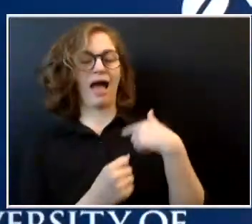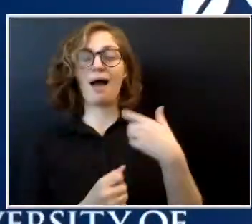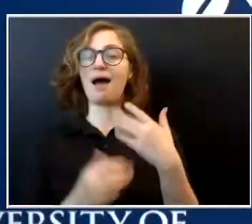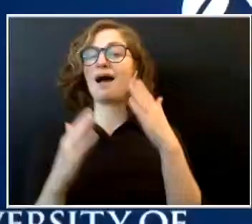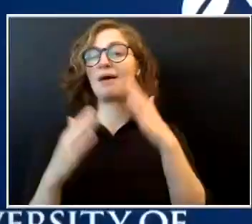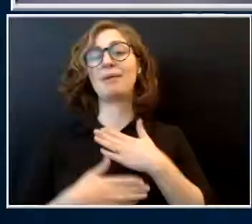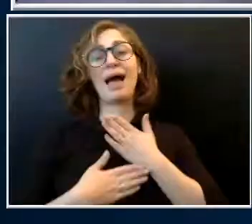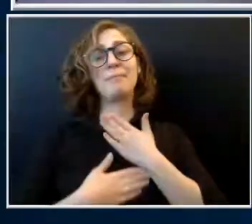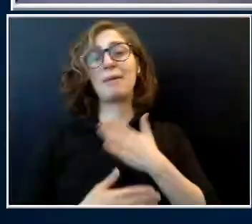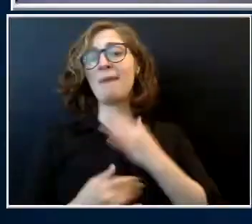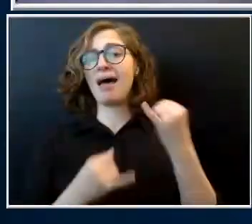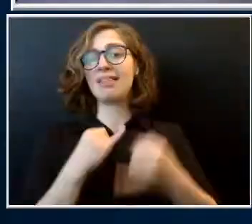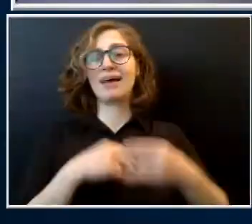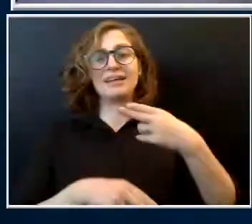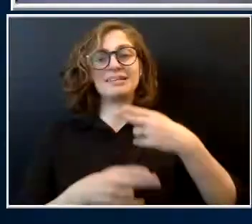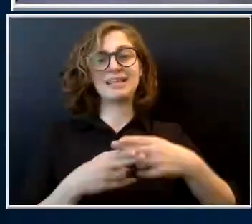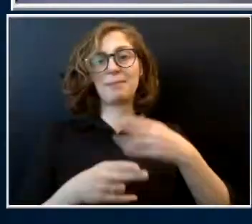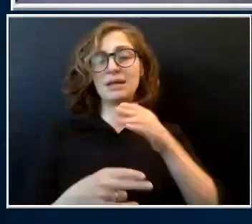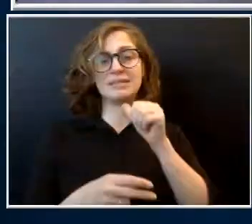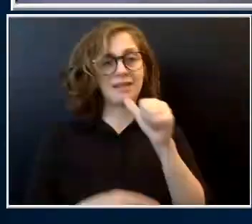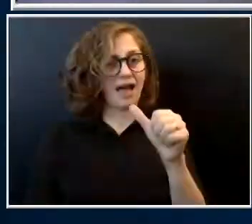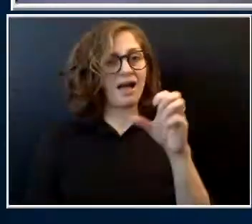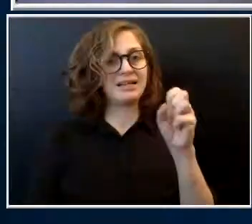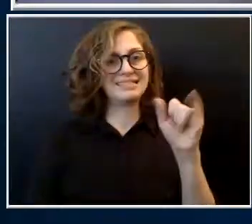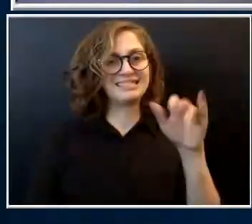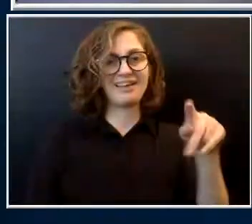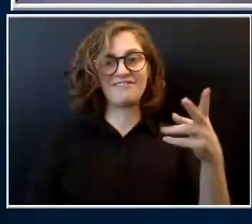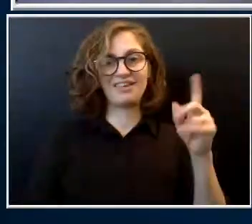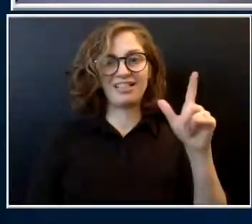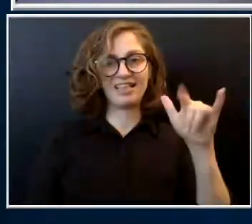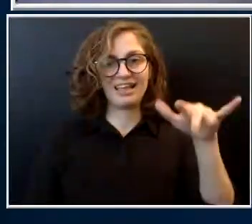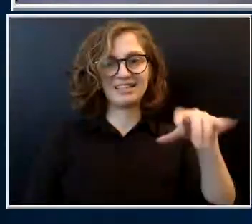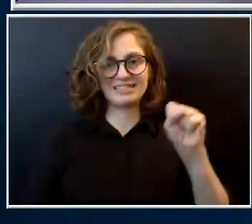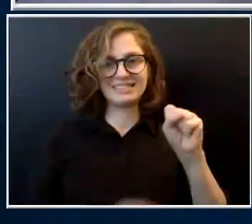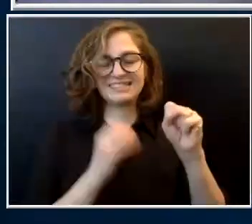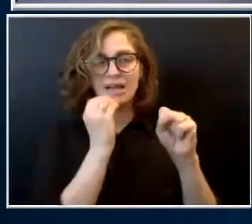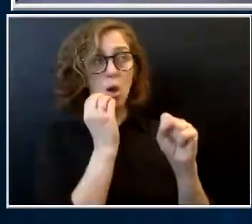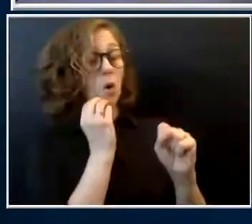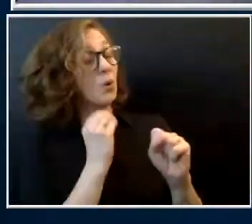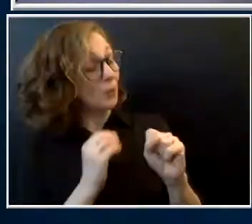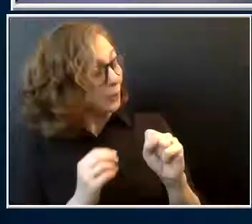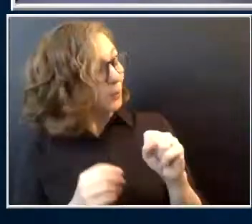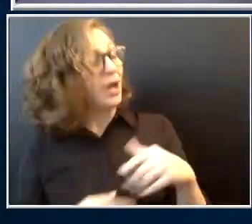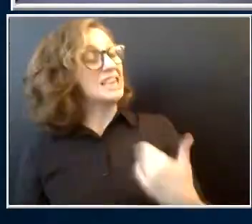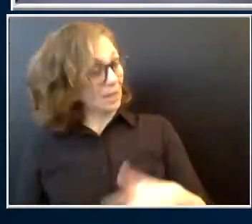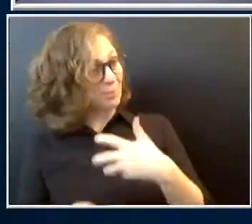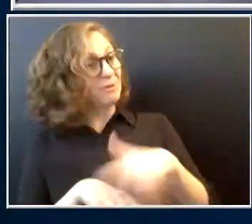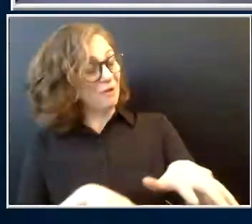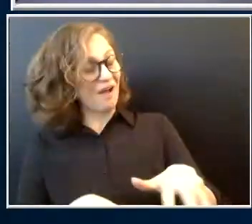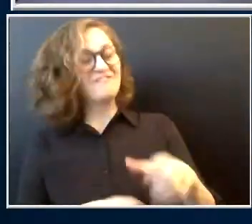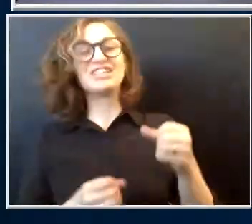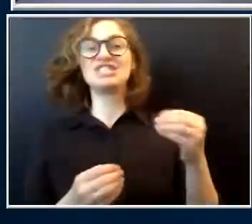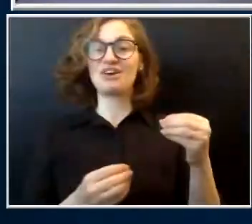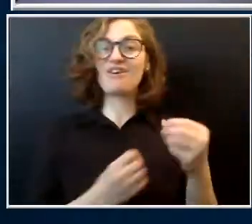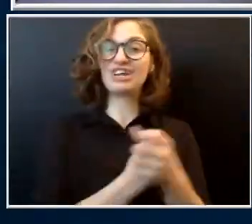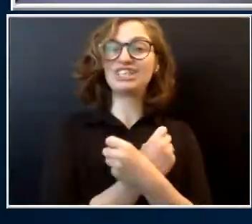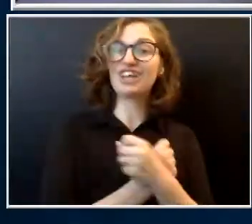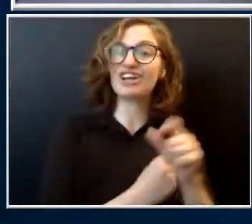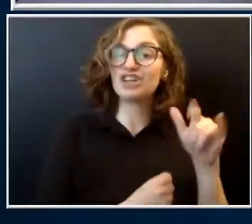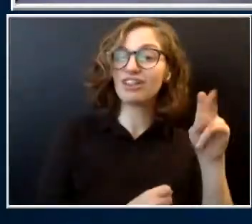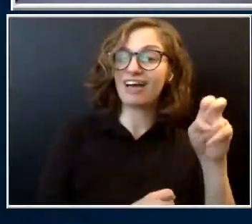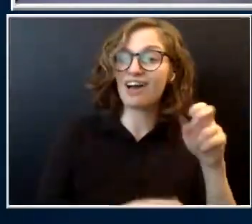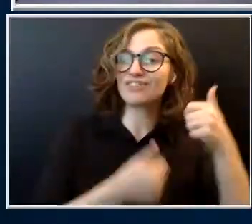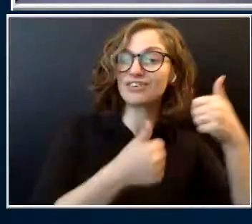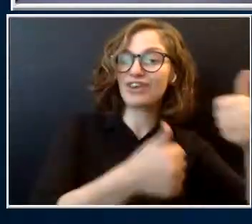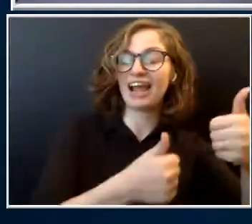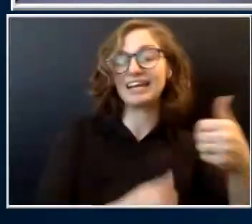flip sides to those last names that would too. be a rough Right? last Some are name. good, like Dr. Love. Having the last name syphilis probably would not be a good. For an infectious